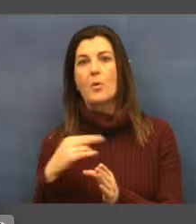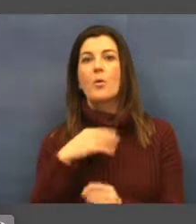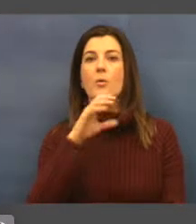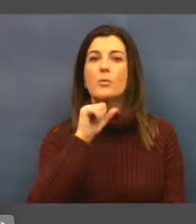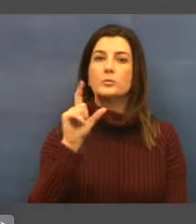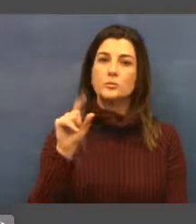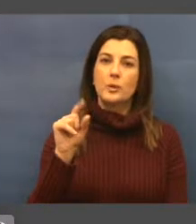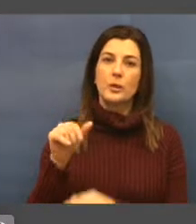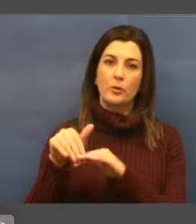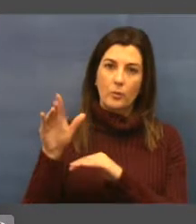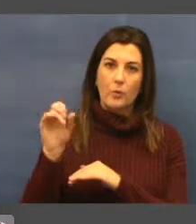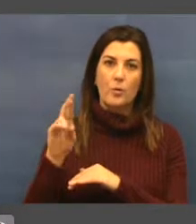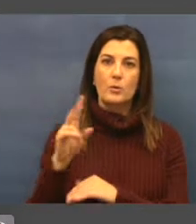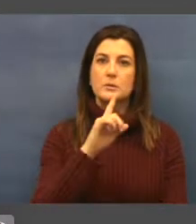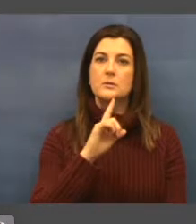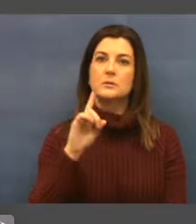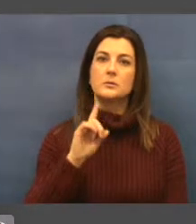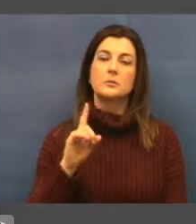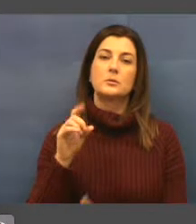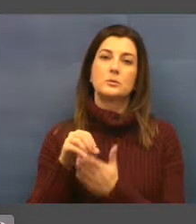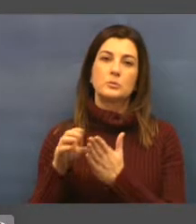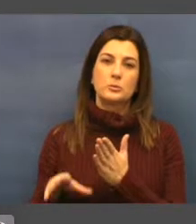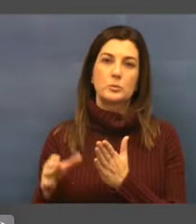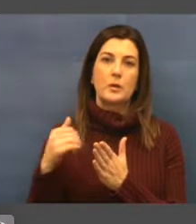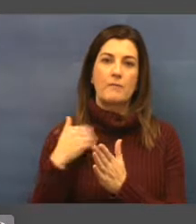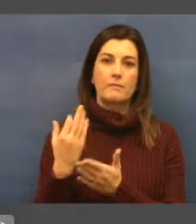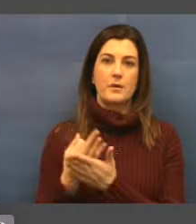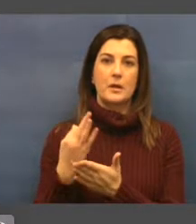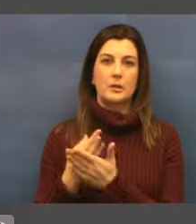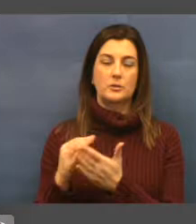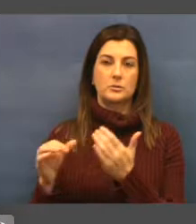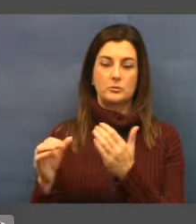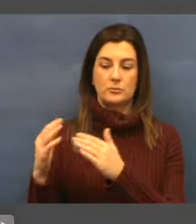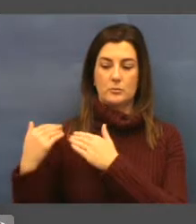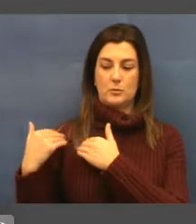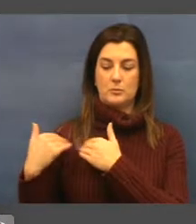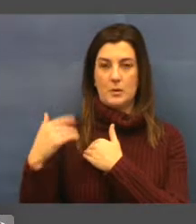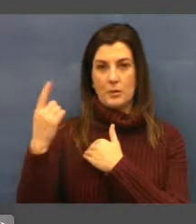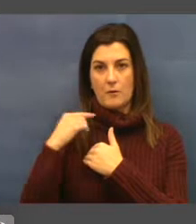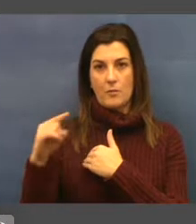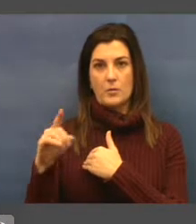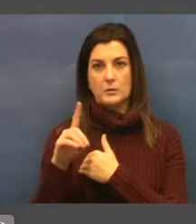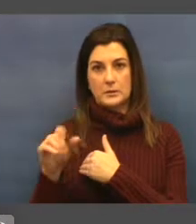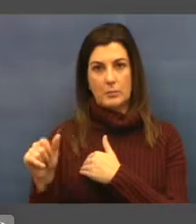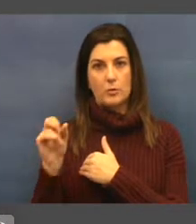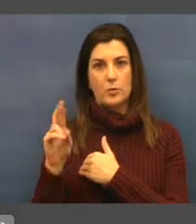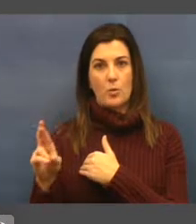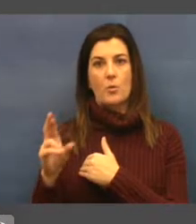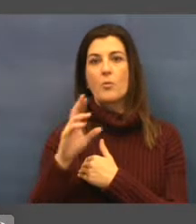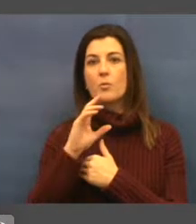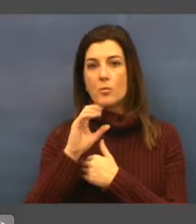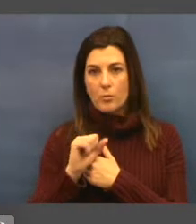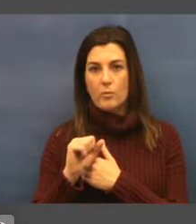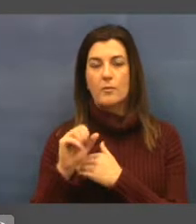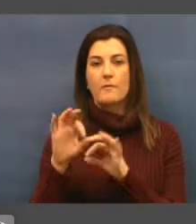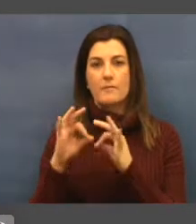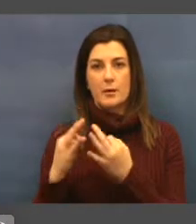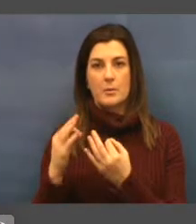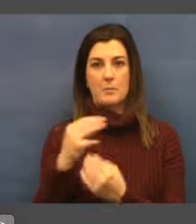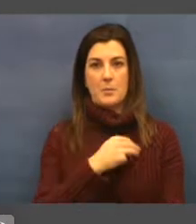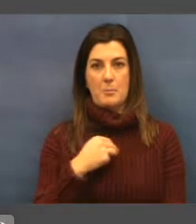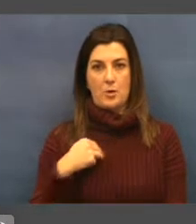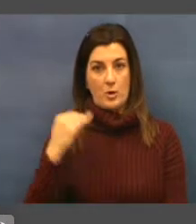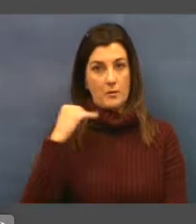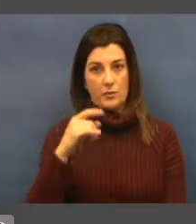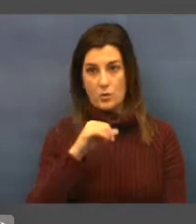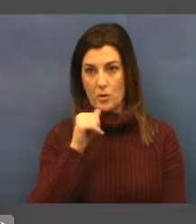or you are a single student with financial responsibility for a disabled or elderly family member. If you do not meet